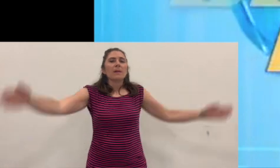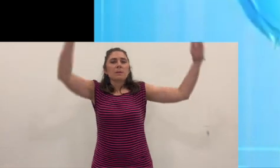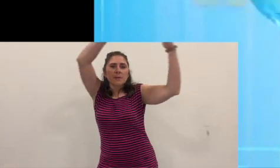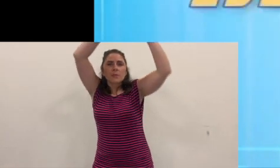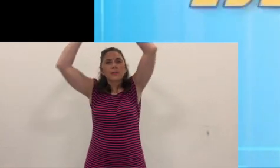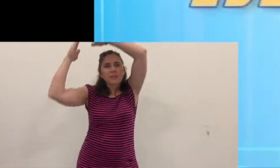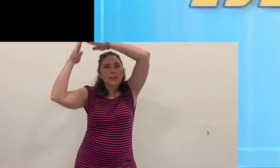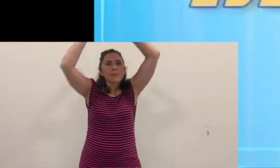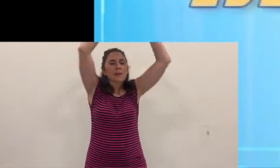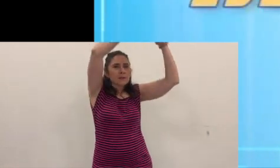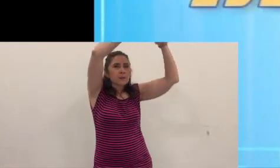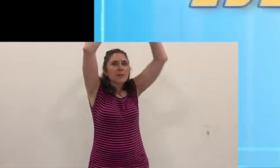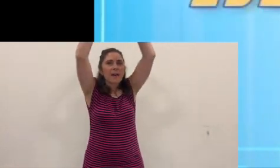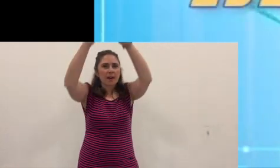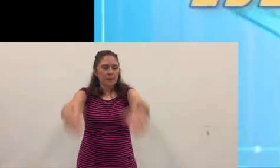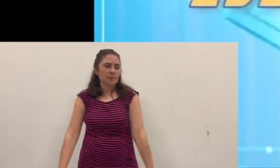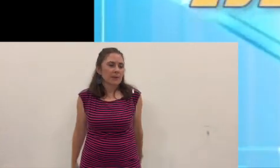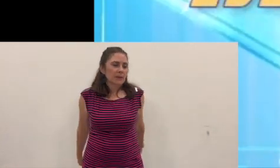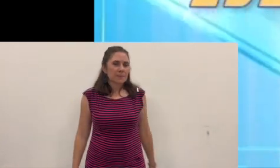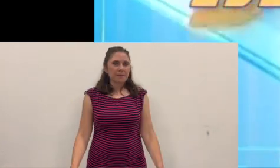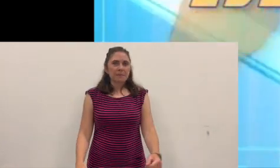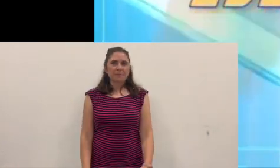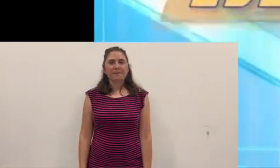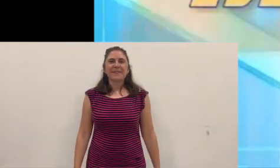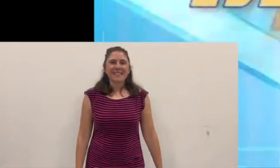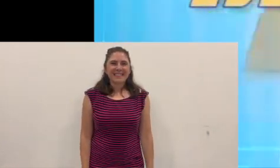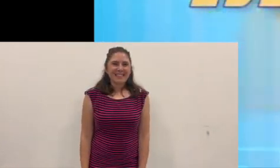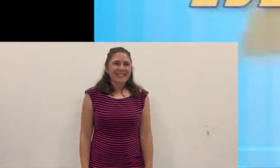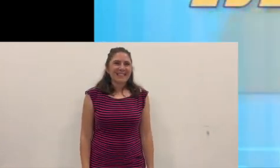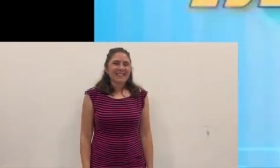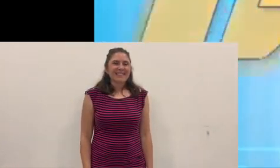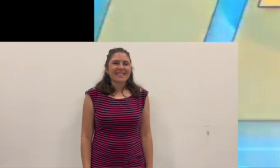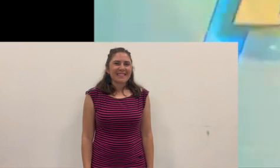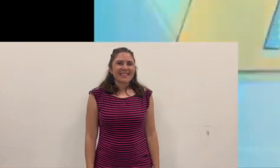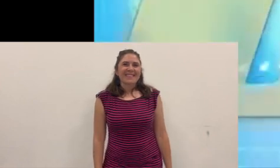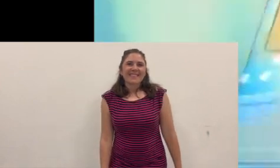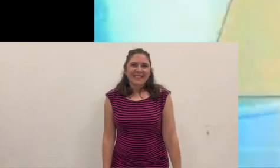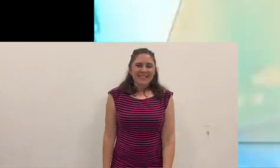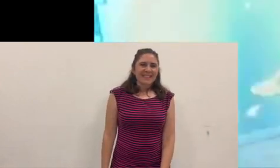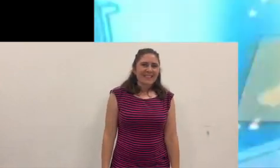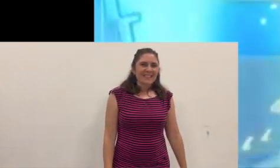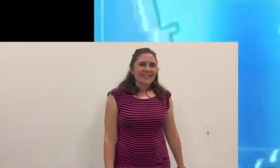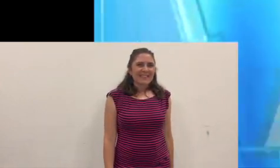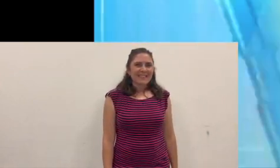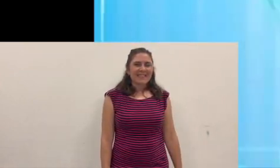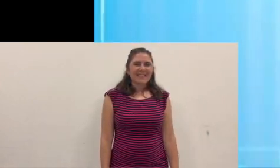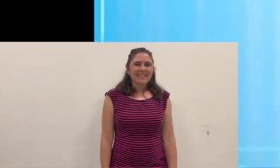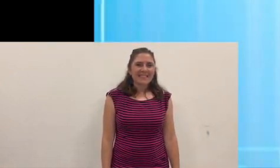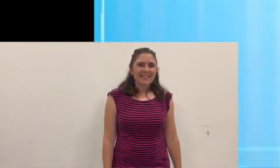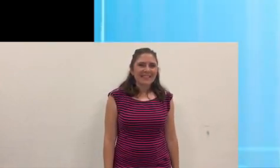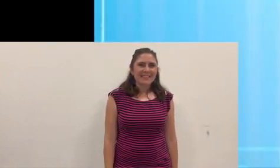To deep down to the house. You know what I'm saying? Yeah, boy.